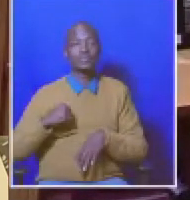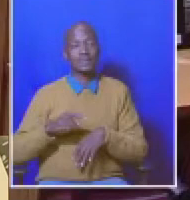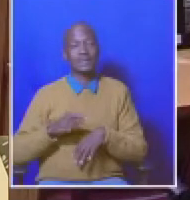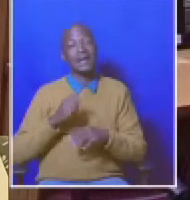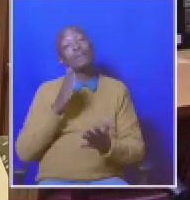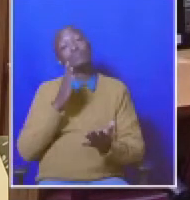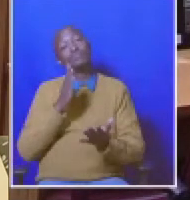are aware